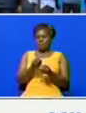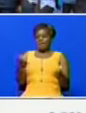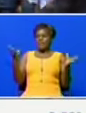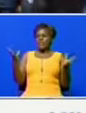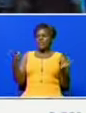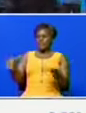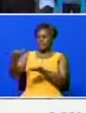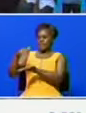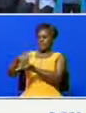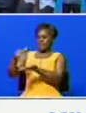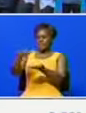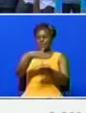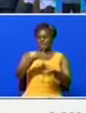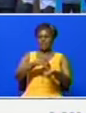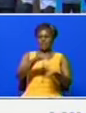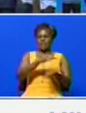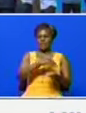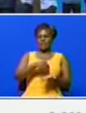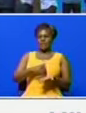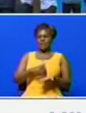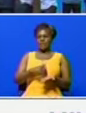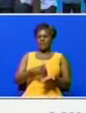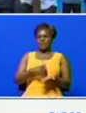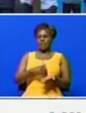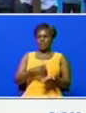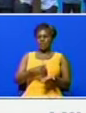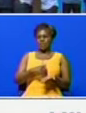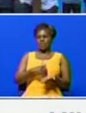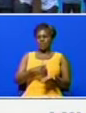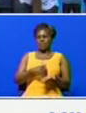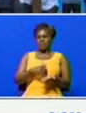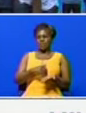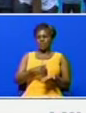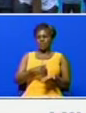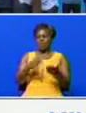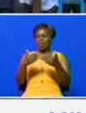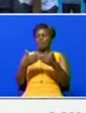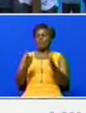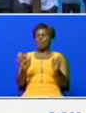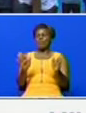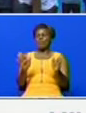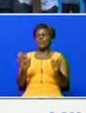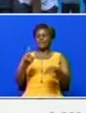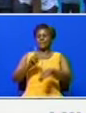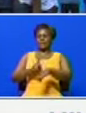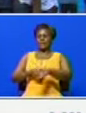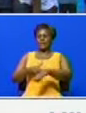polling stations were prompt in opening the time they promised they will open.